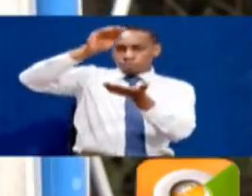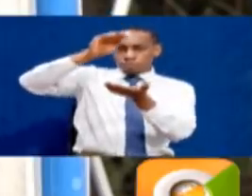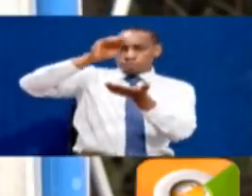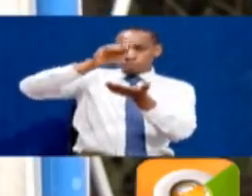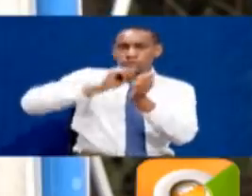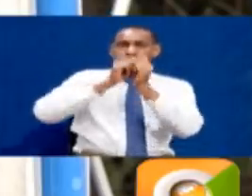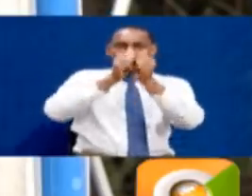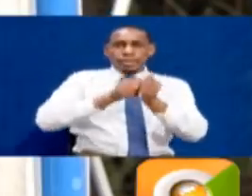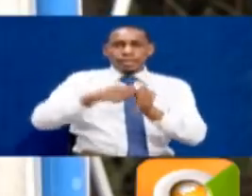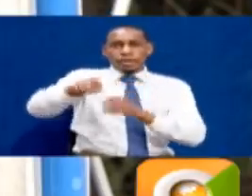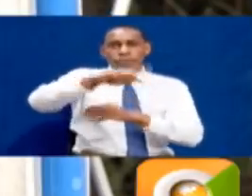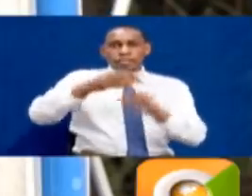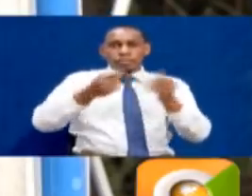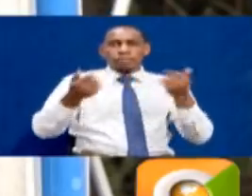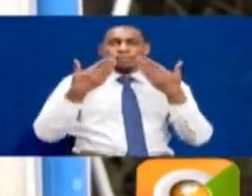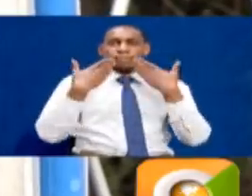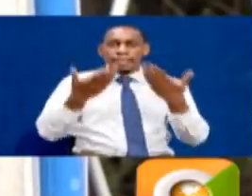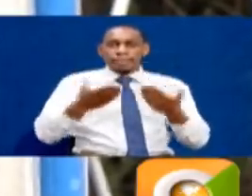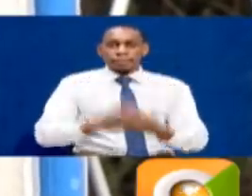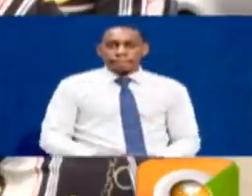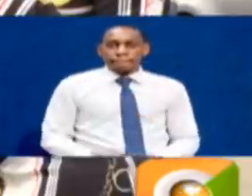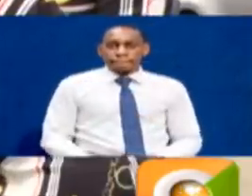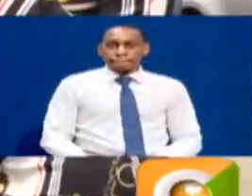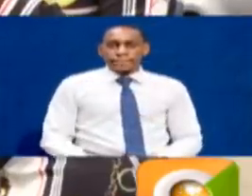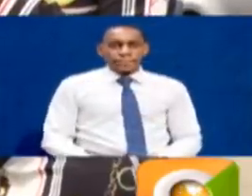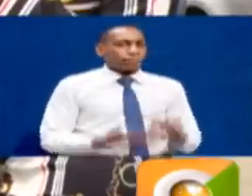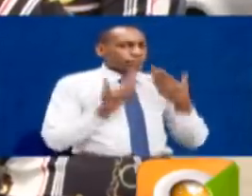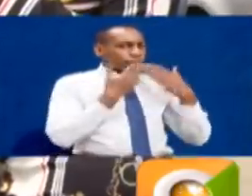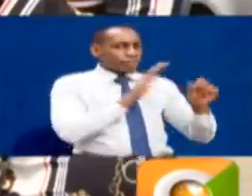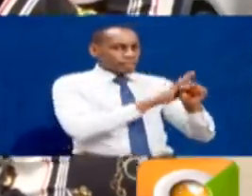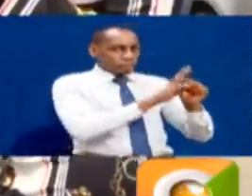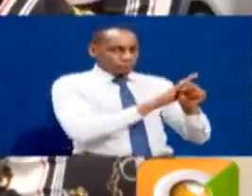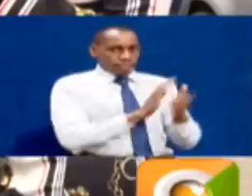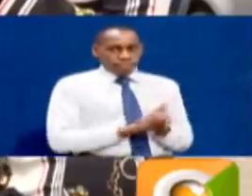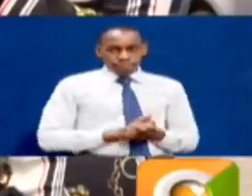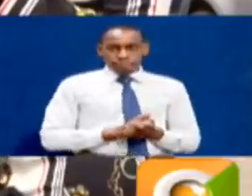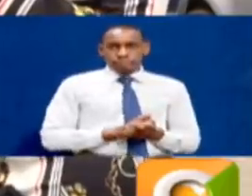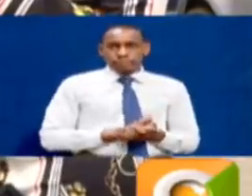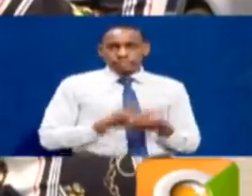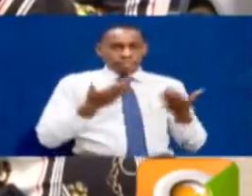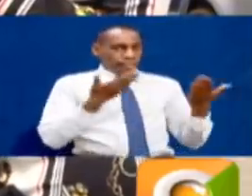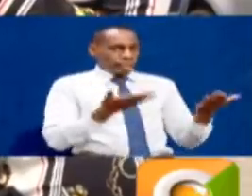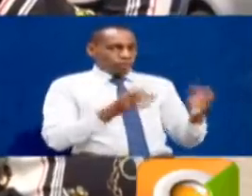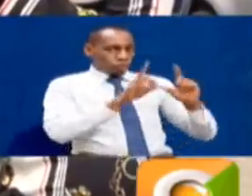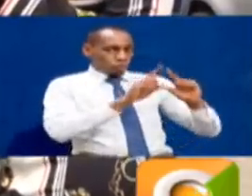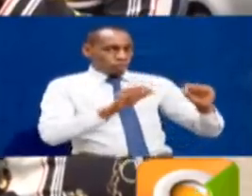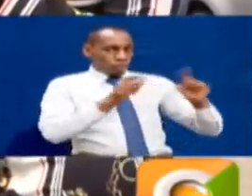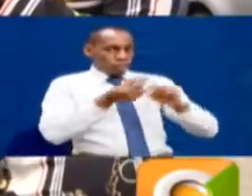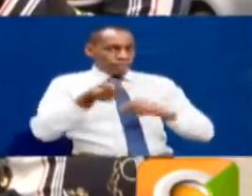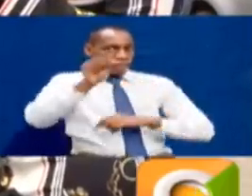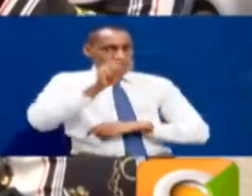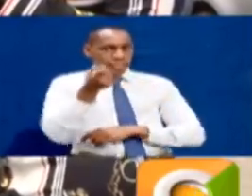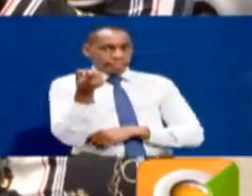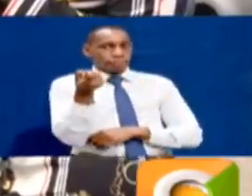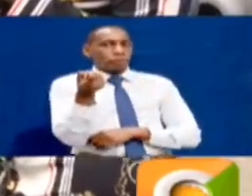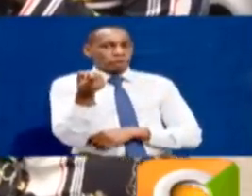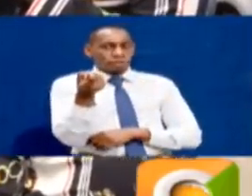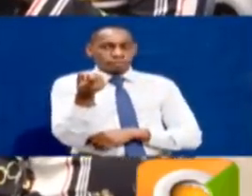and together we shall overcome. Thank you. Thank you very much. Kwa hivyo, vile tu ni kuongeza